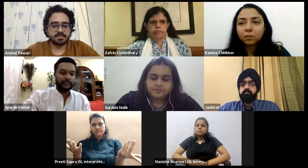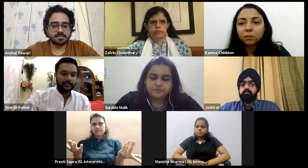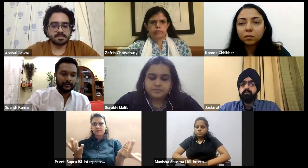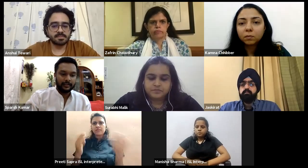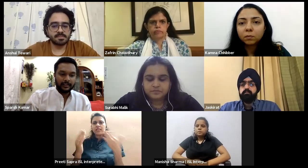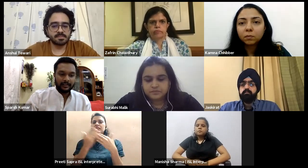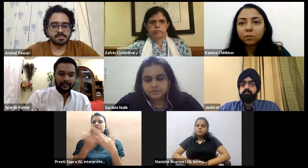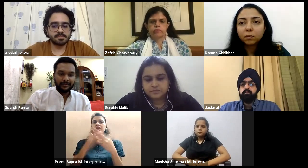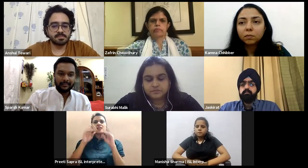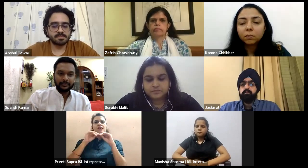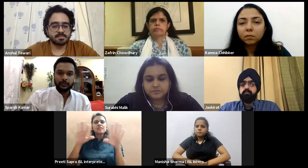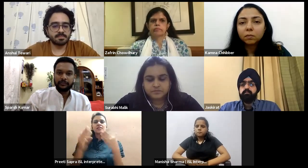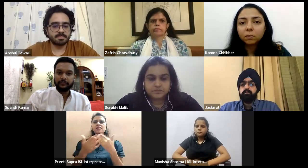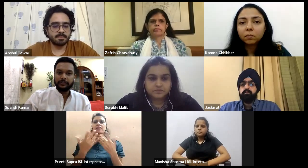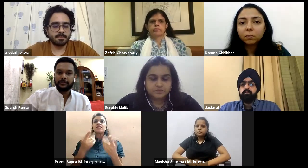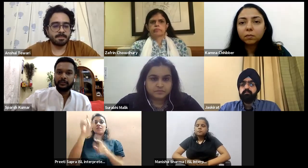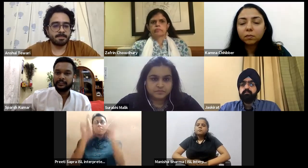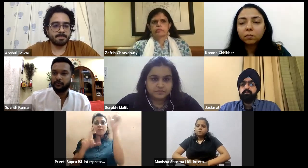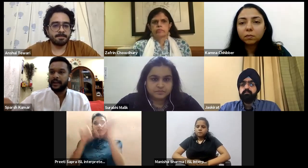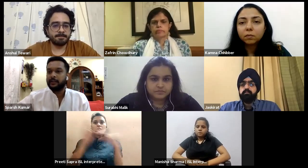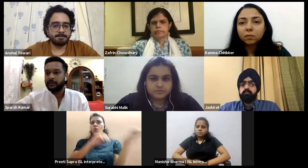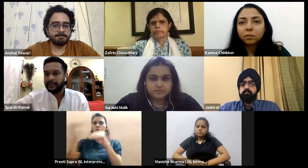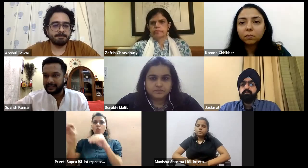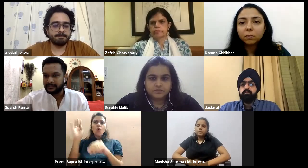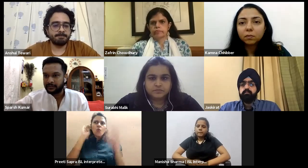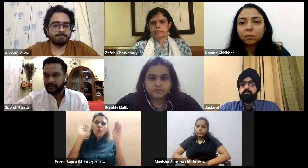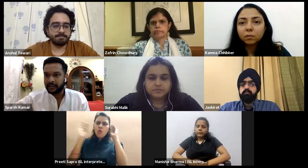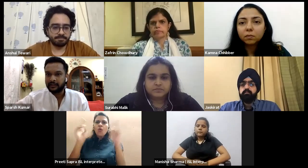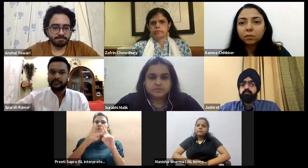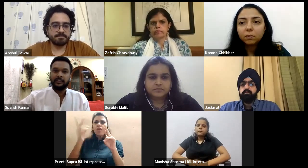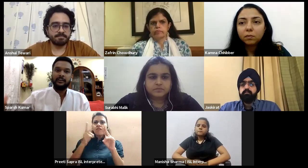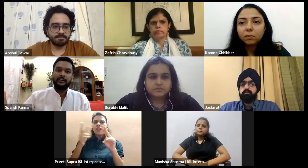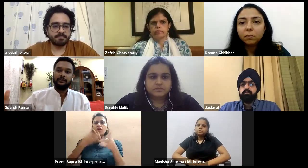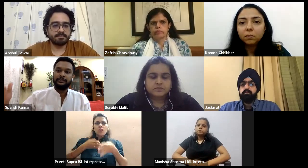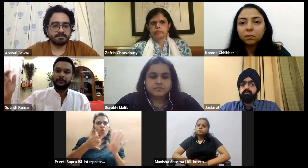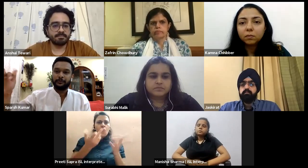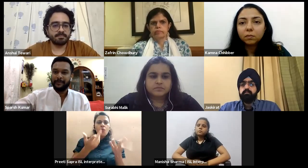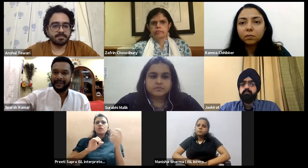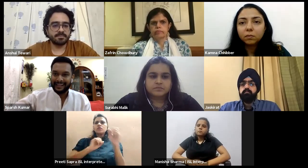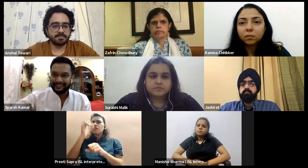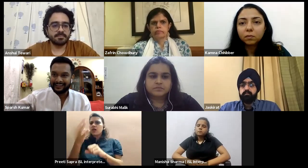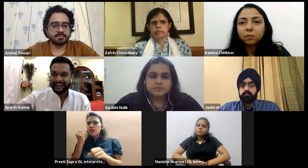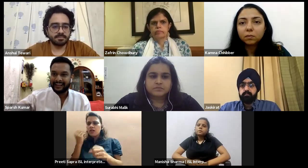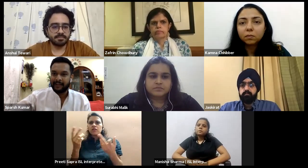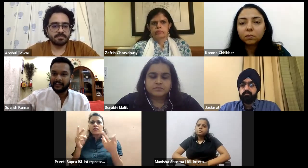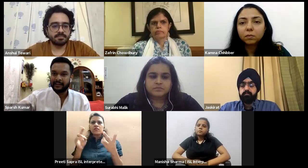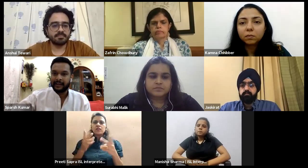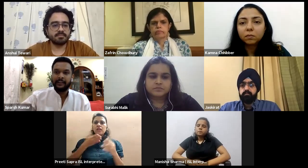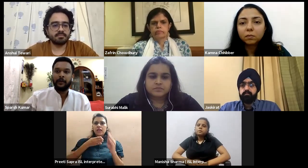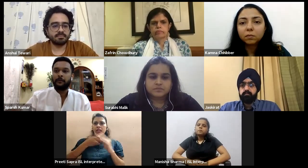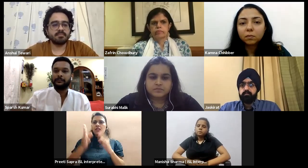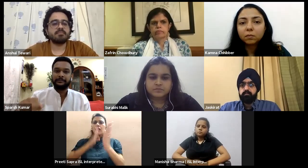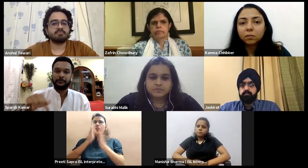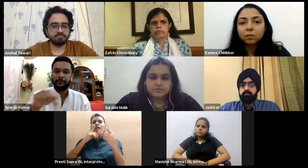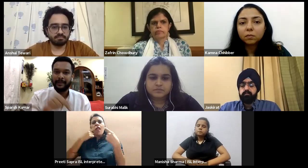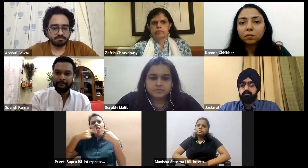had different source of information as to where they could get their certificates. Was it supposed to be made in the train while they're